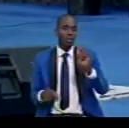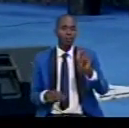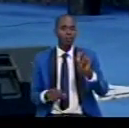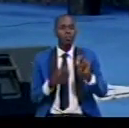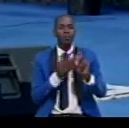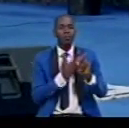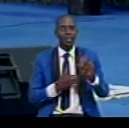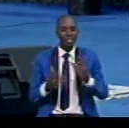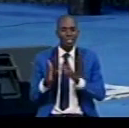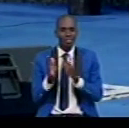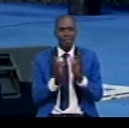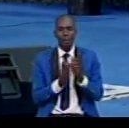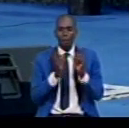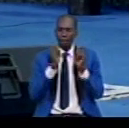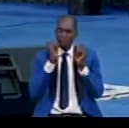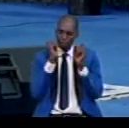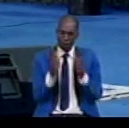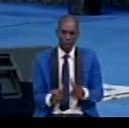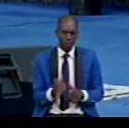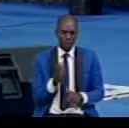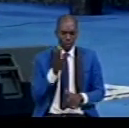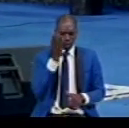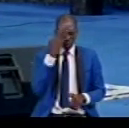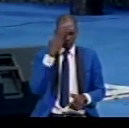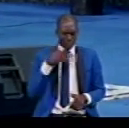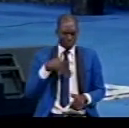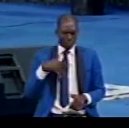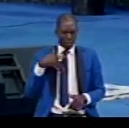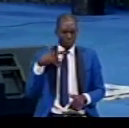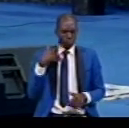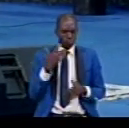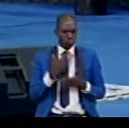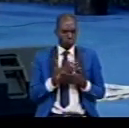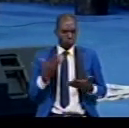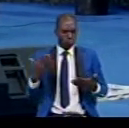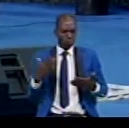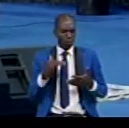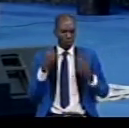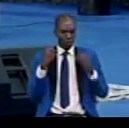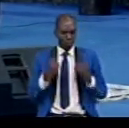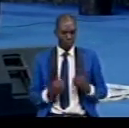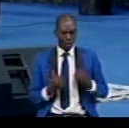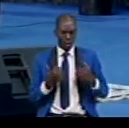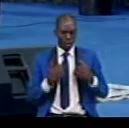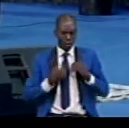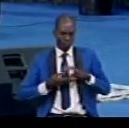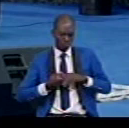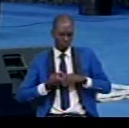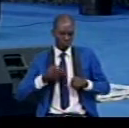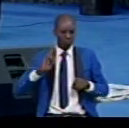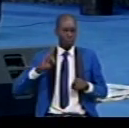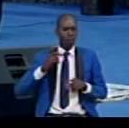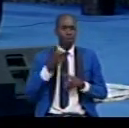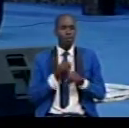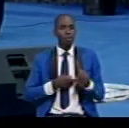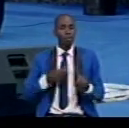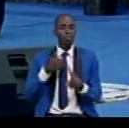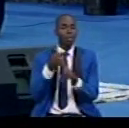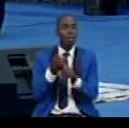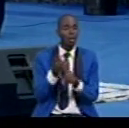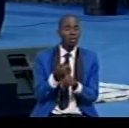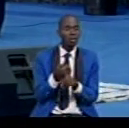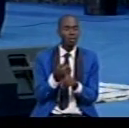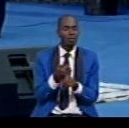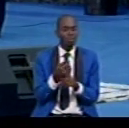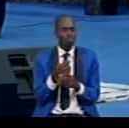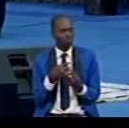immediately knowing in himself that virtue had gone out of him,